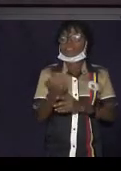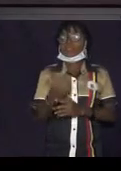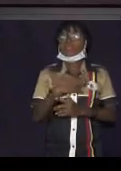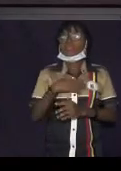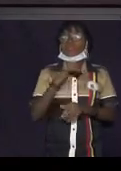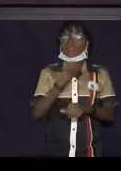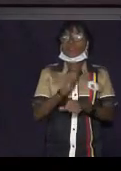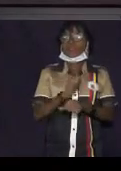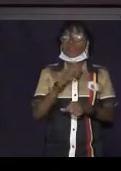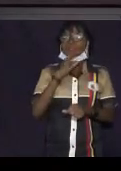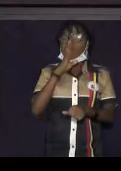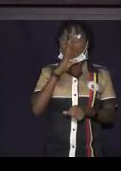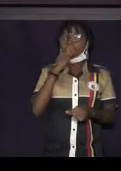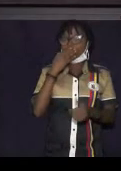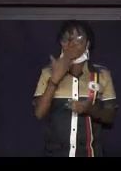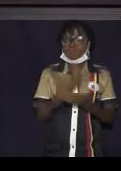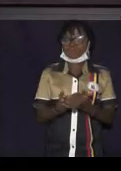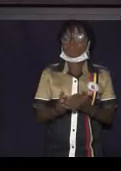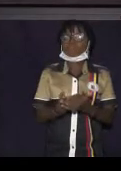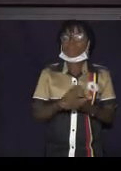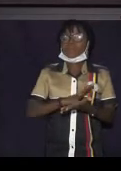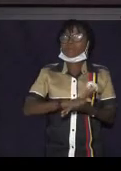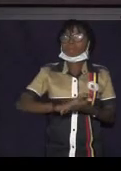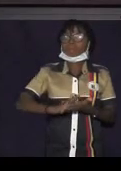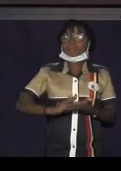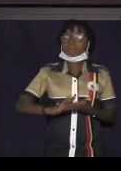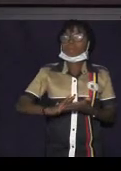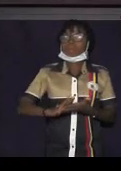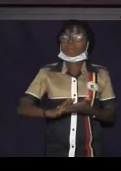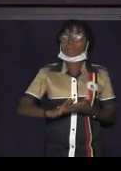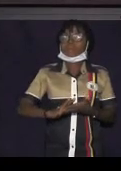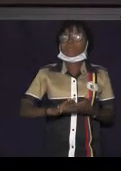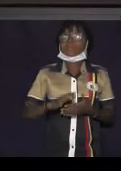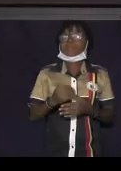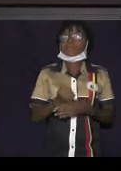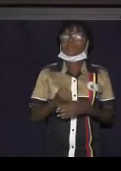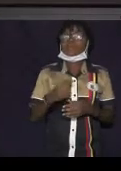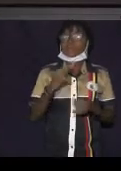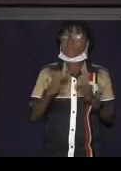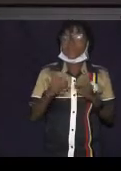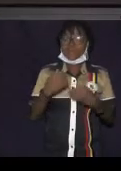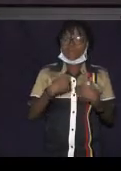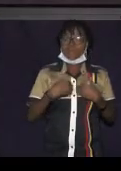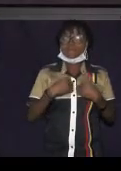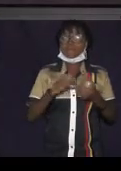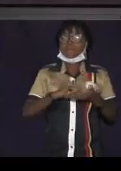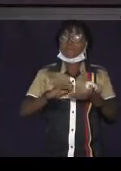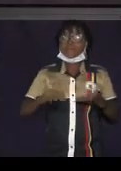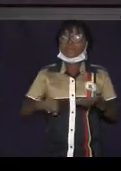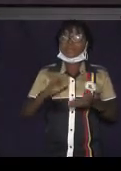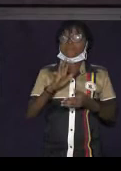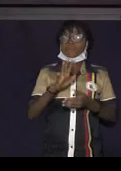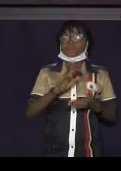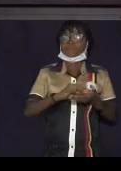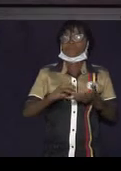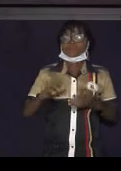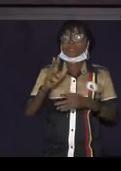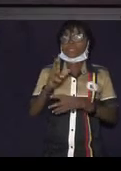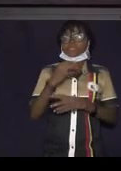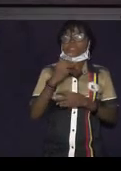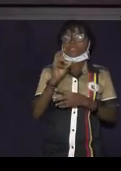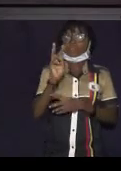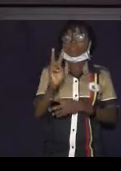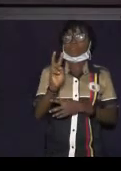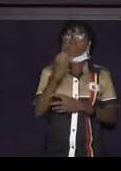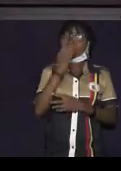be all tidy and neat. Now on the left side, 5 mangoes minus 3 mangoes, I have 2 mangoes. So now I'm saying that 2